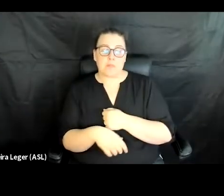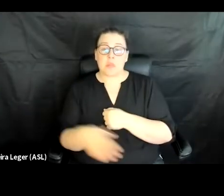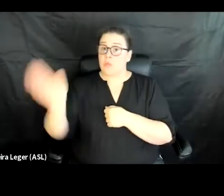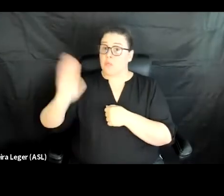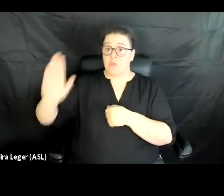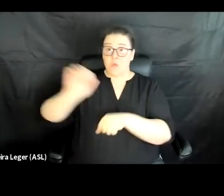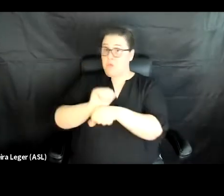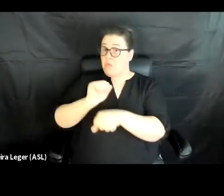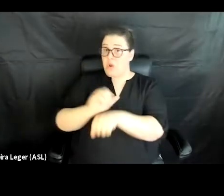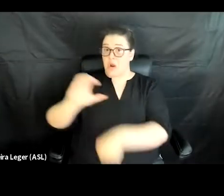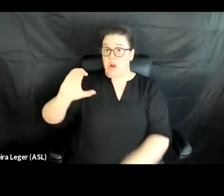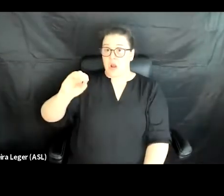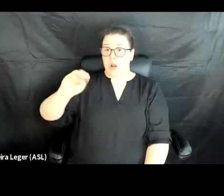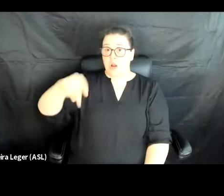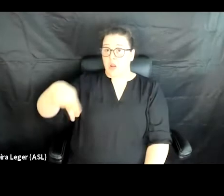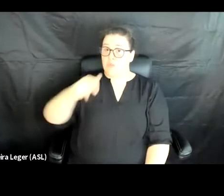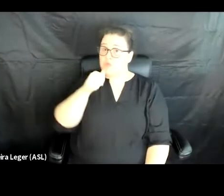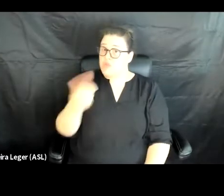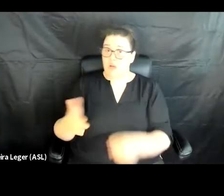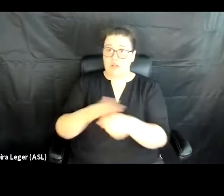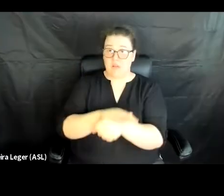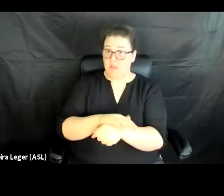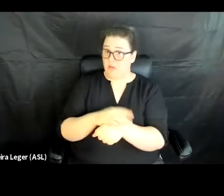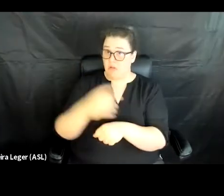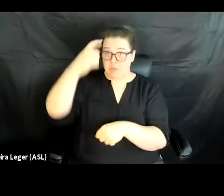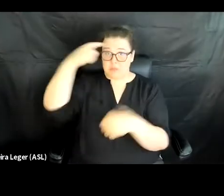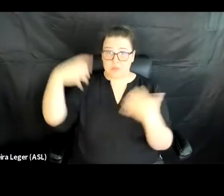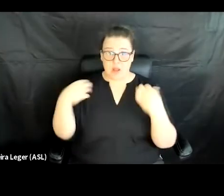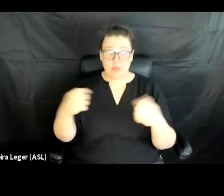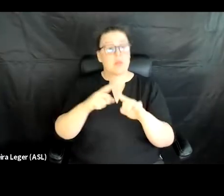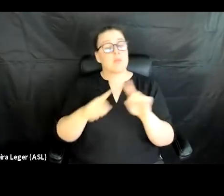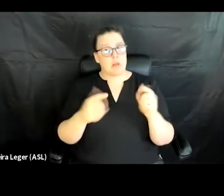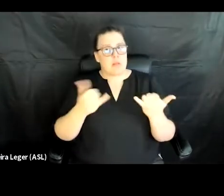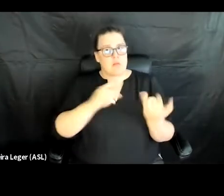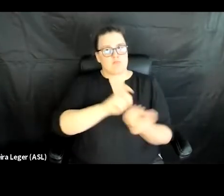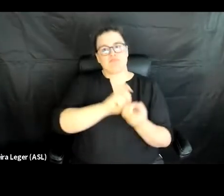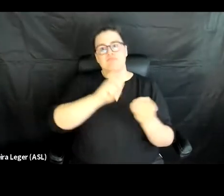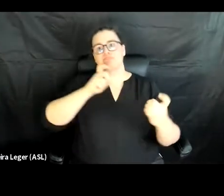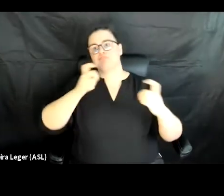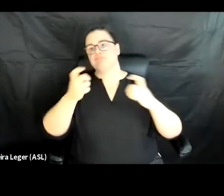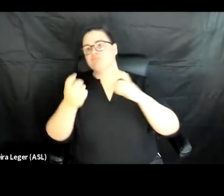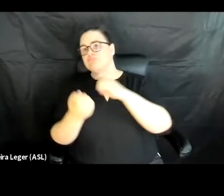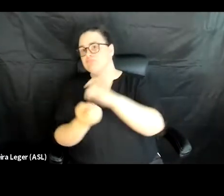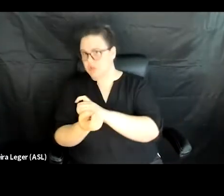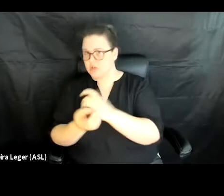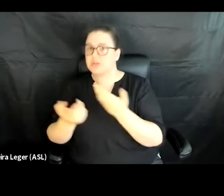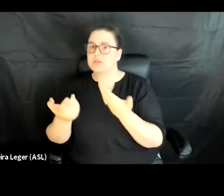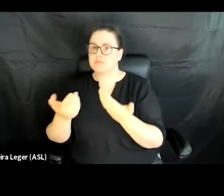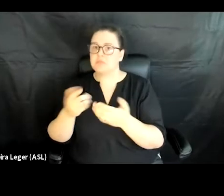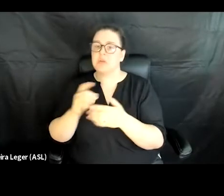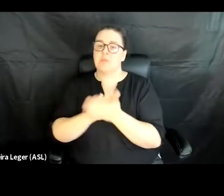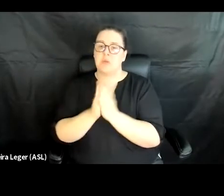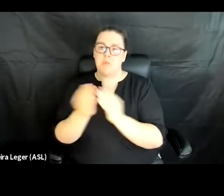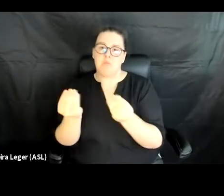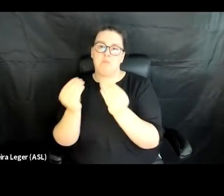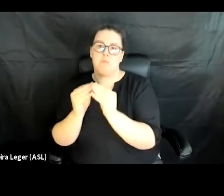covered mental health issues, but there has been a trend at the state level towards covering. Then we have paid sick